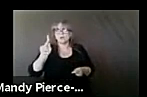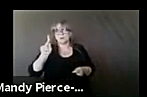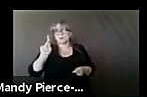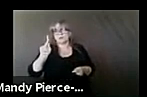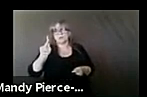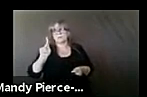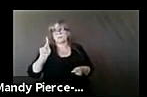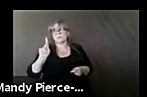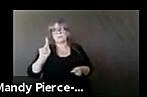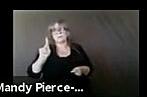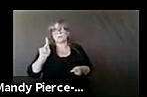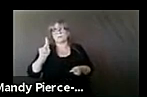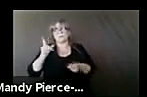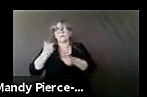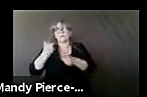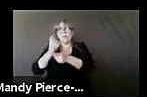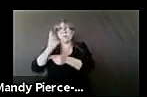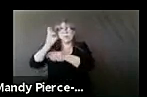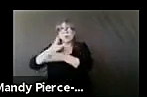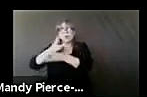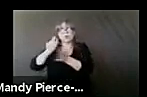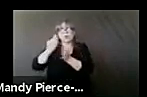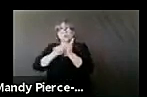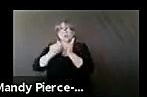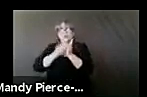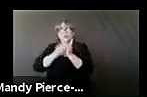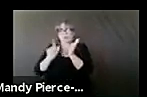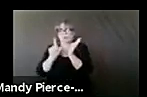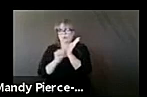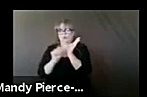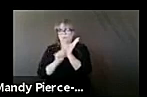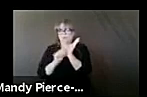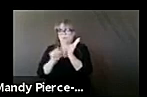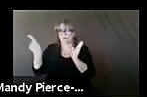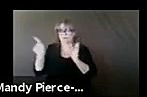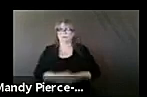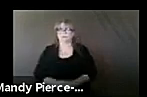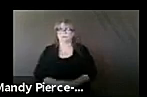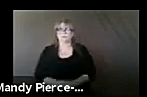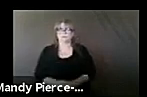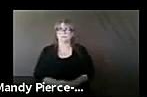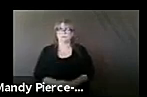care documents posted Sunday night on the CDPHE website,